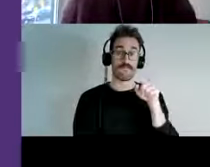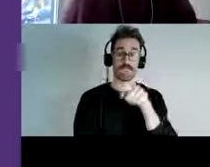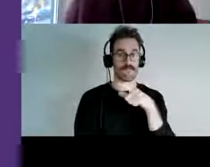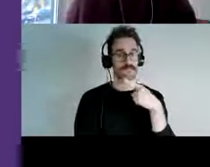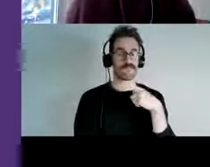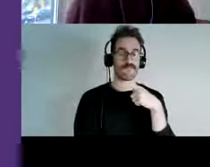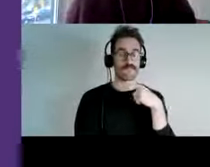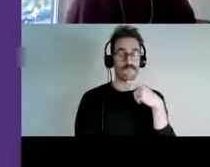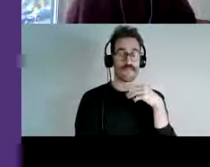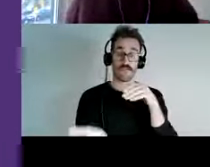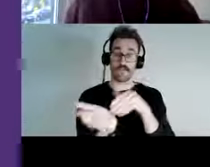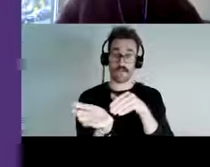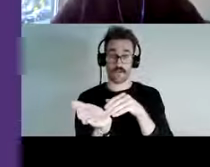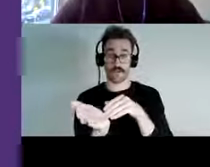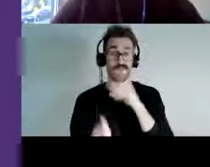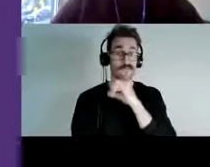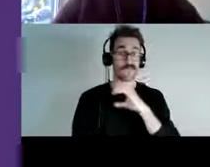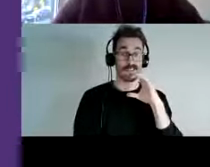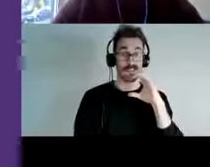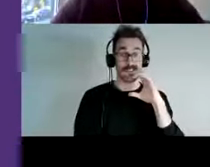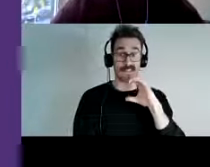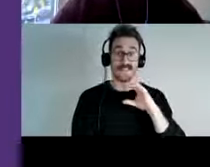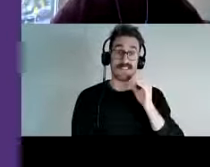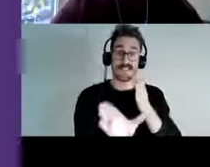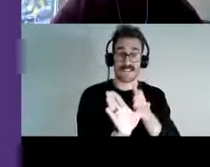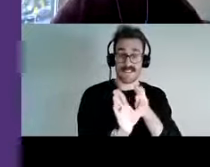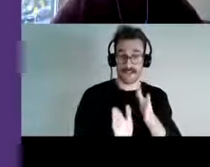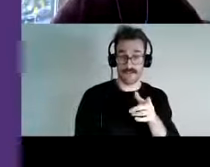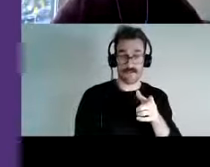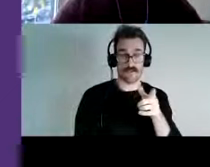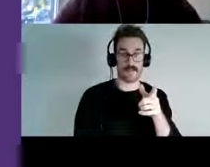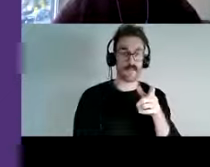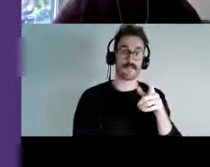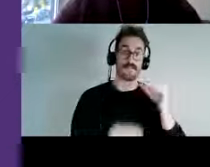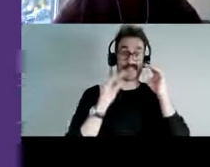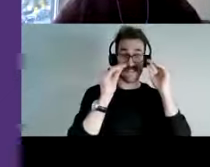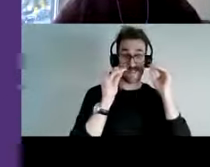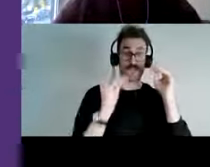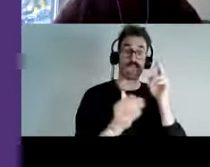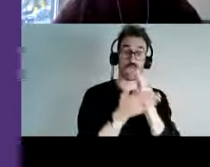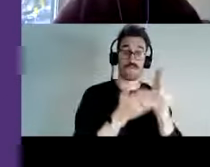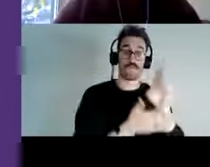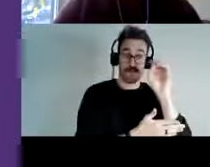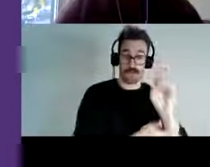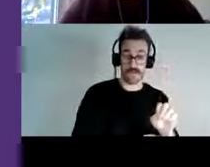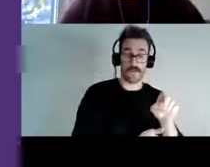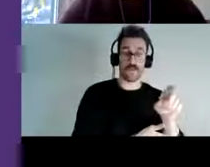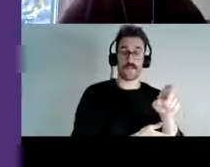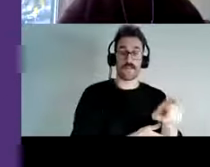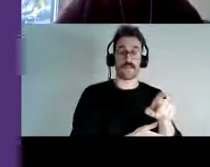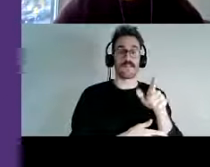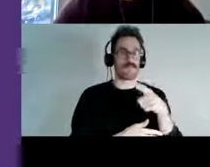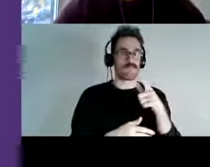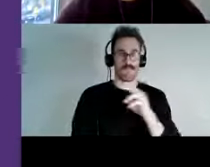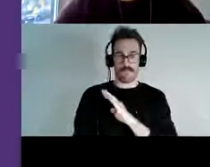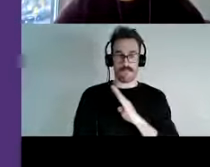a geriatric psychiatrist, also professor of psychiatry at the University of Ottawa. He's a board member and founding board member for